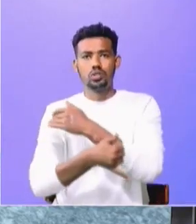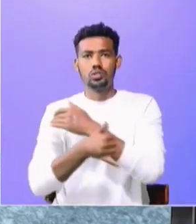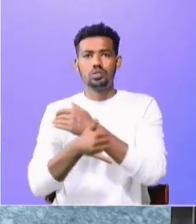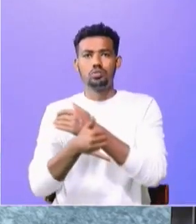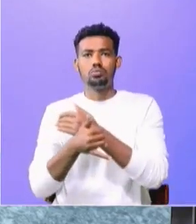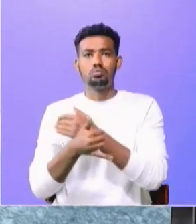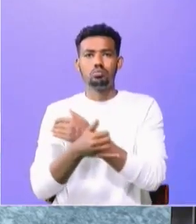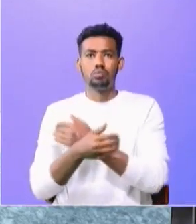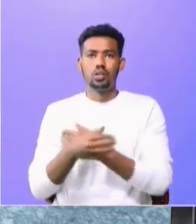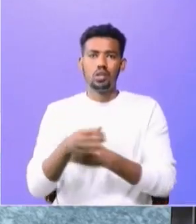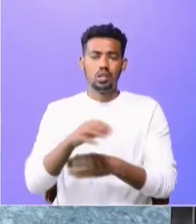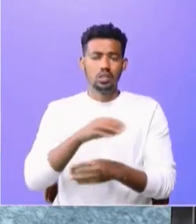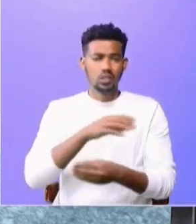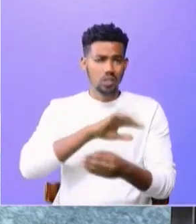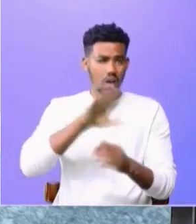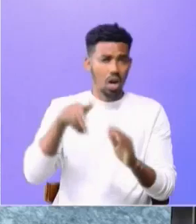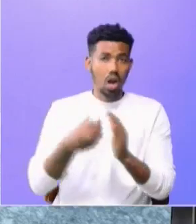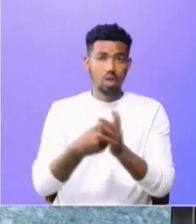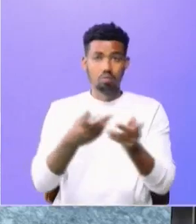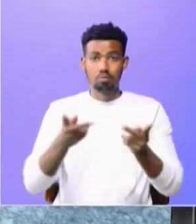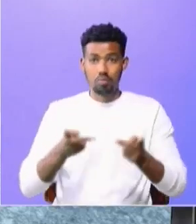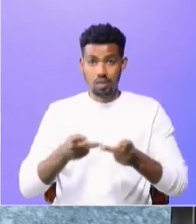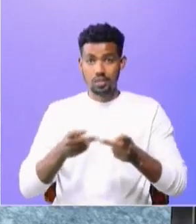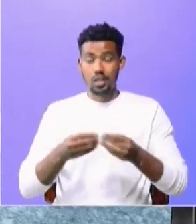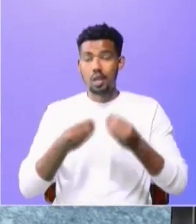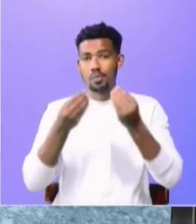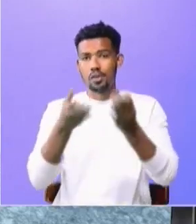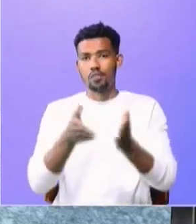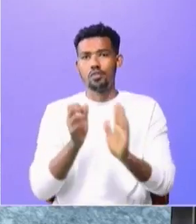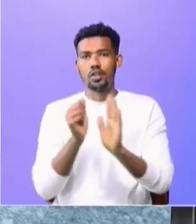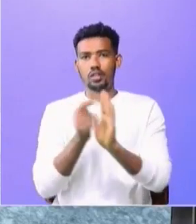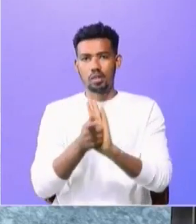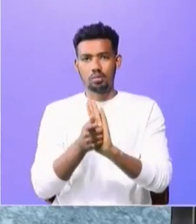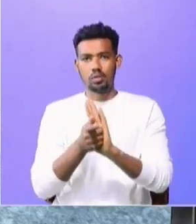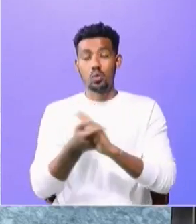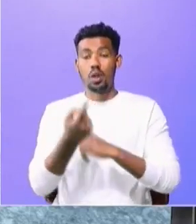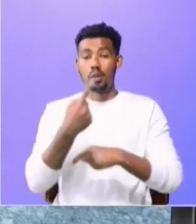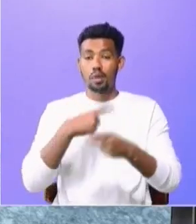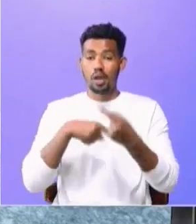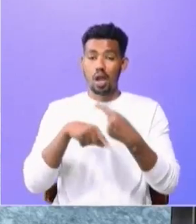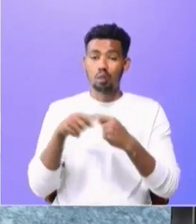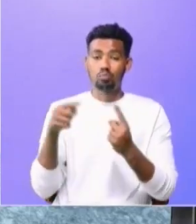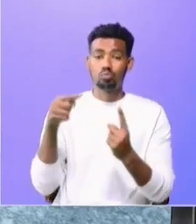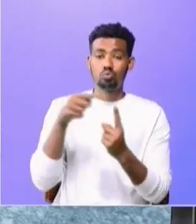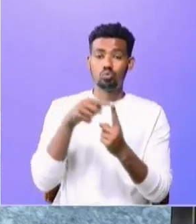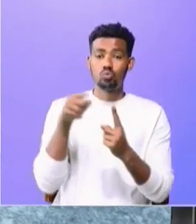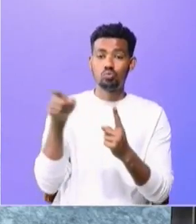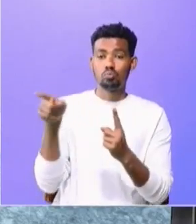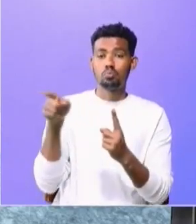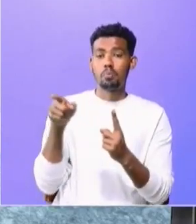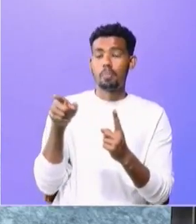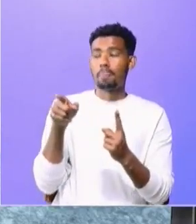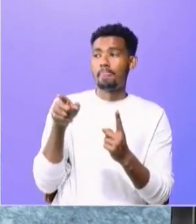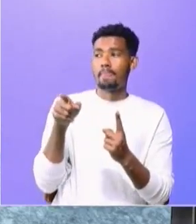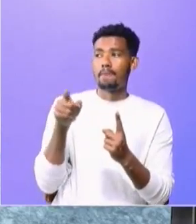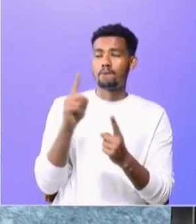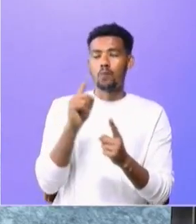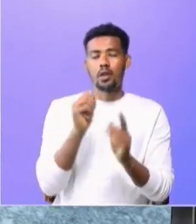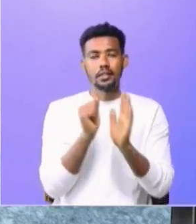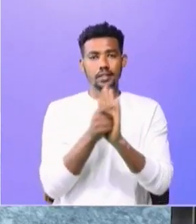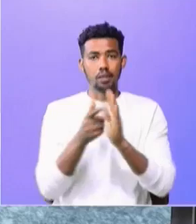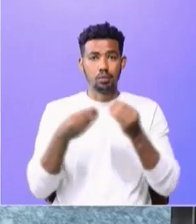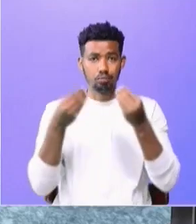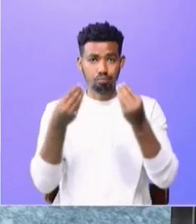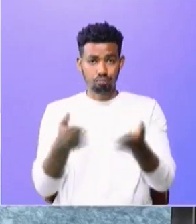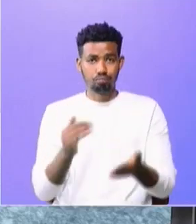and also general places. Let me give you example. When we come to in, let us mention one example by